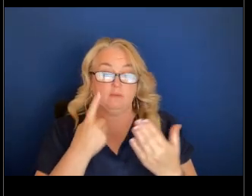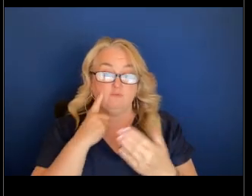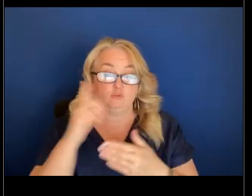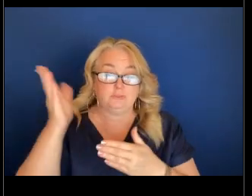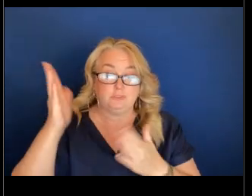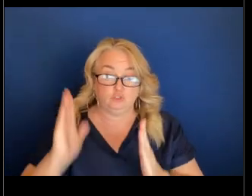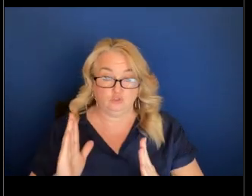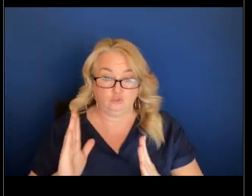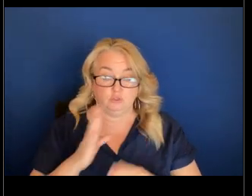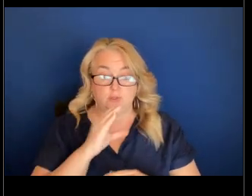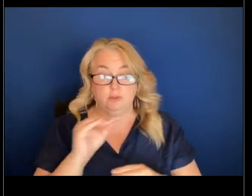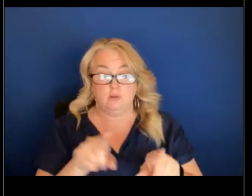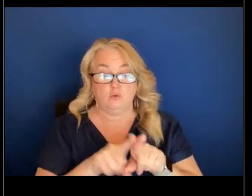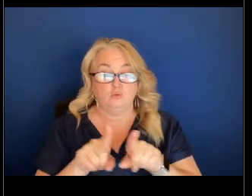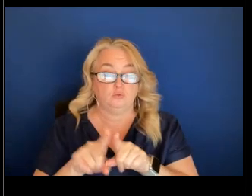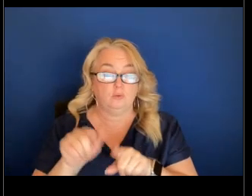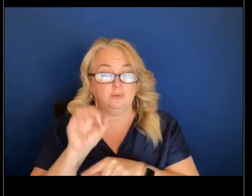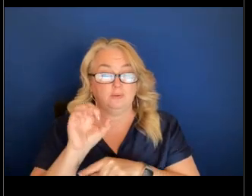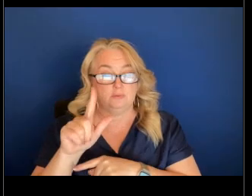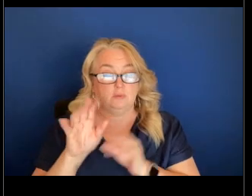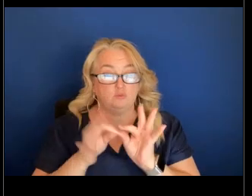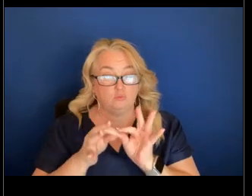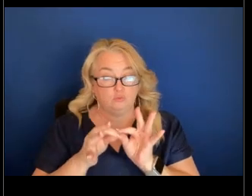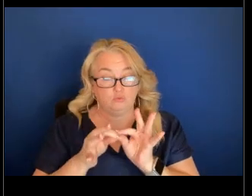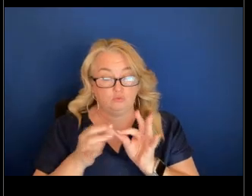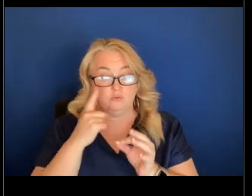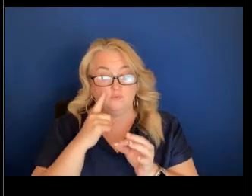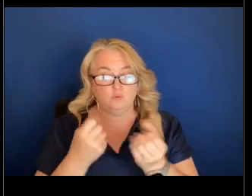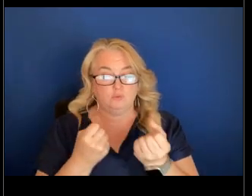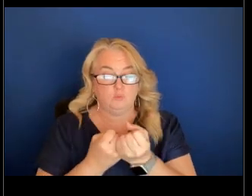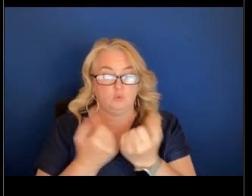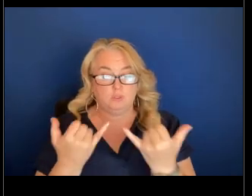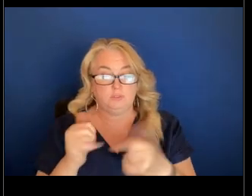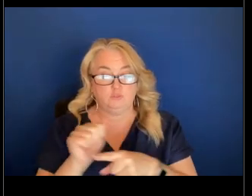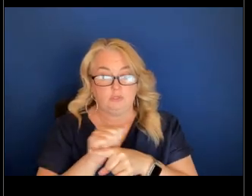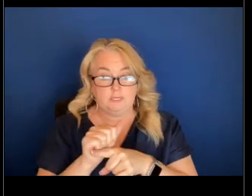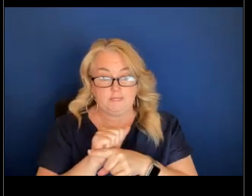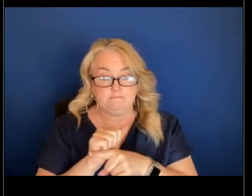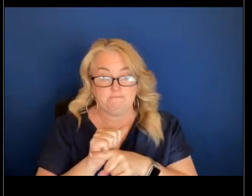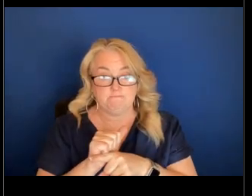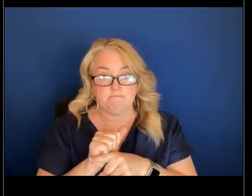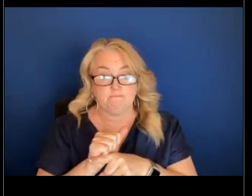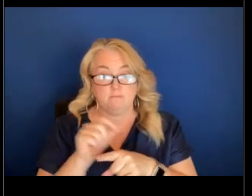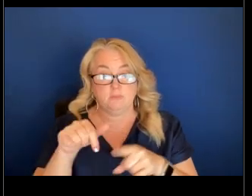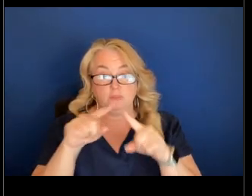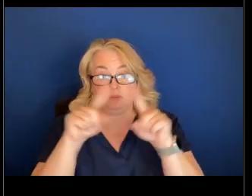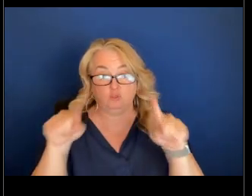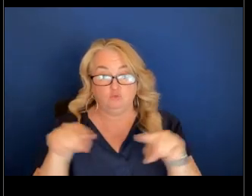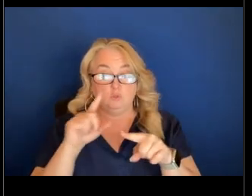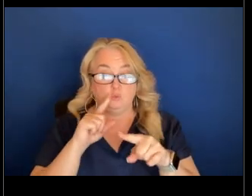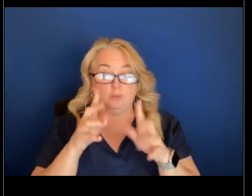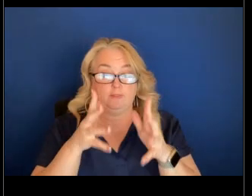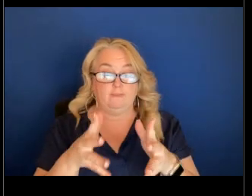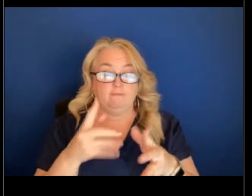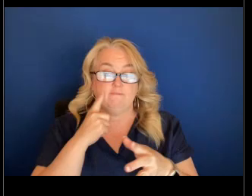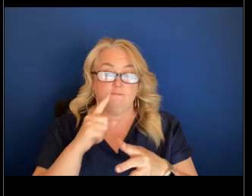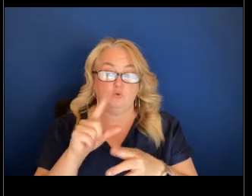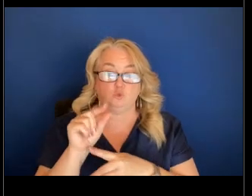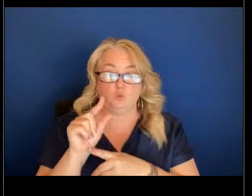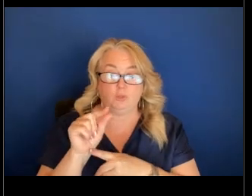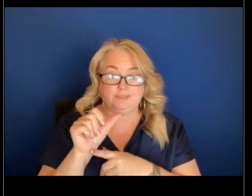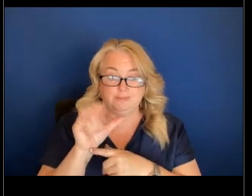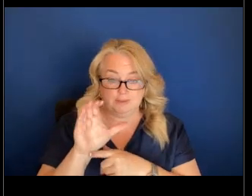speakers and our ASL interpreters for supporting this training. This screen will remain up for the next 20